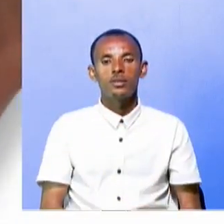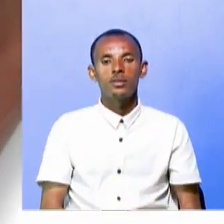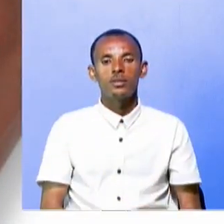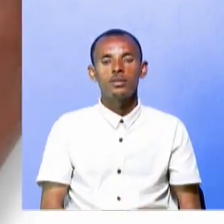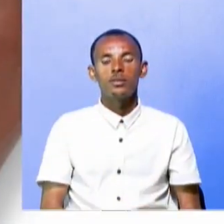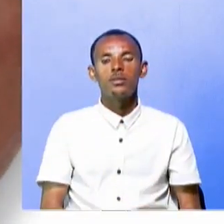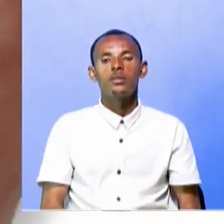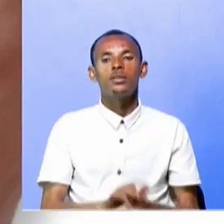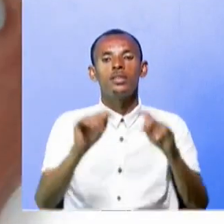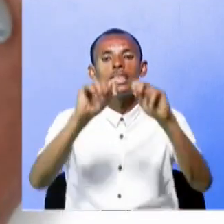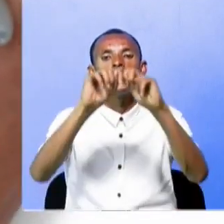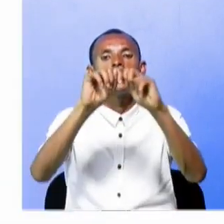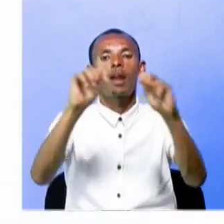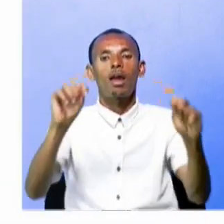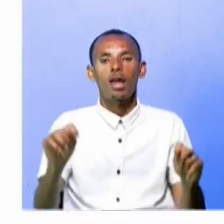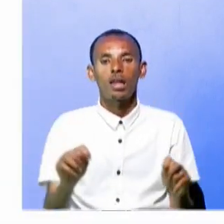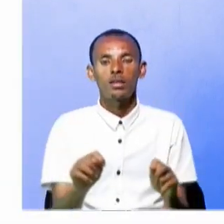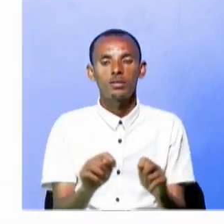the triangles